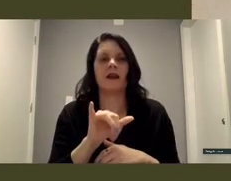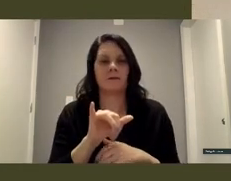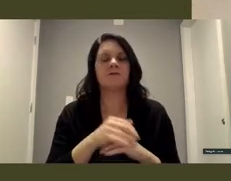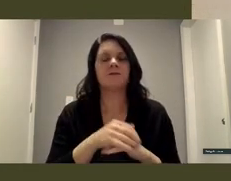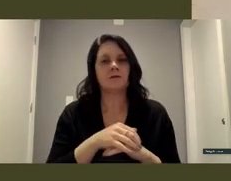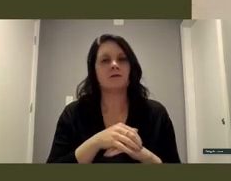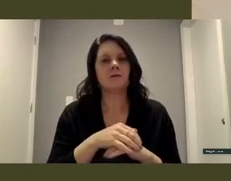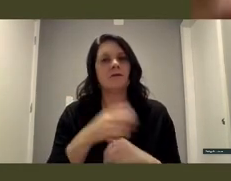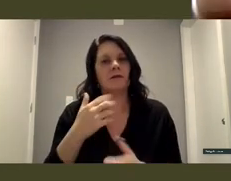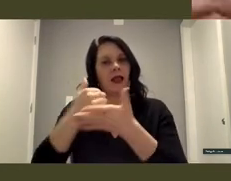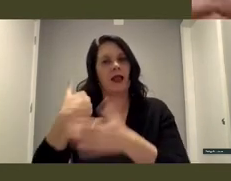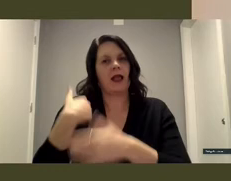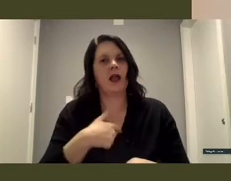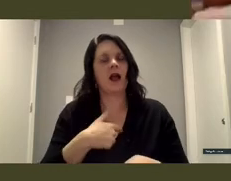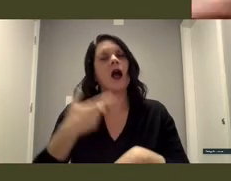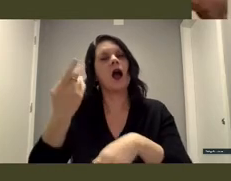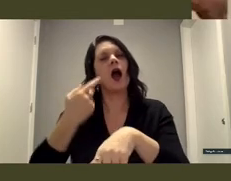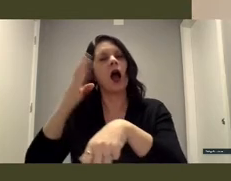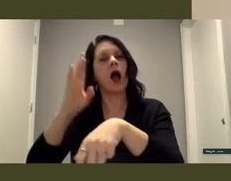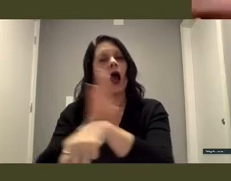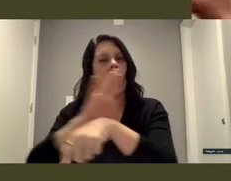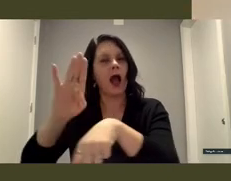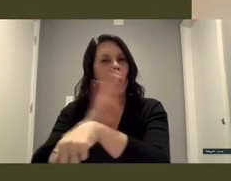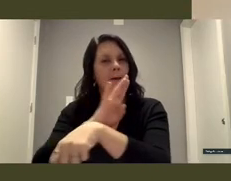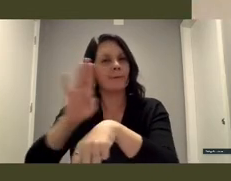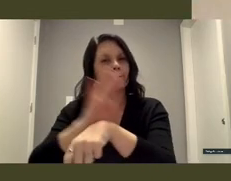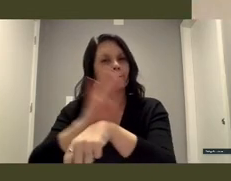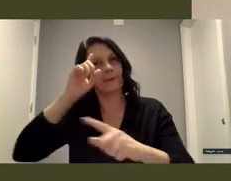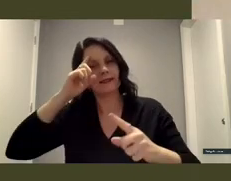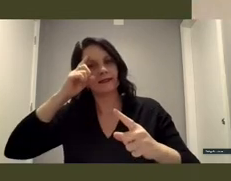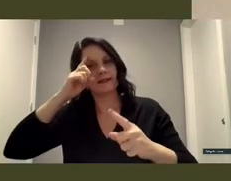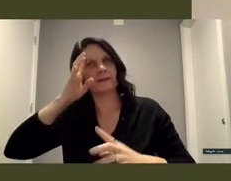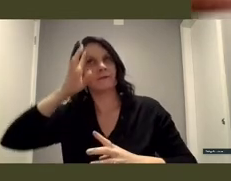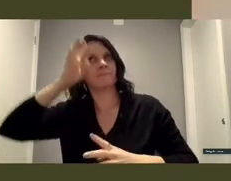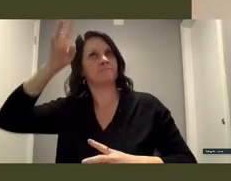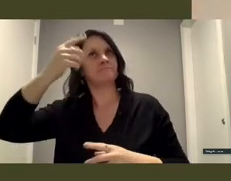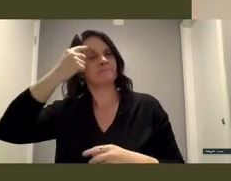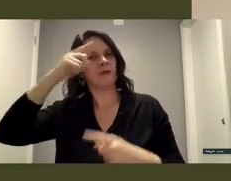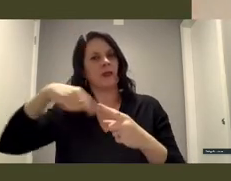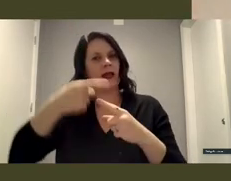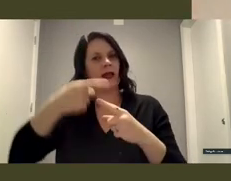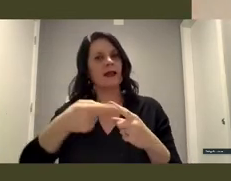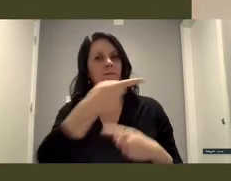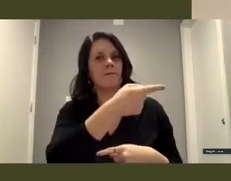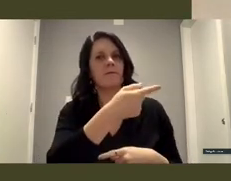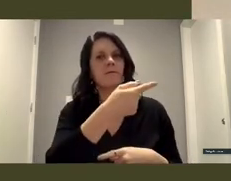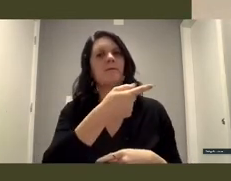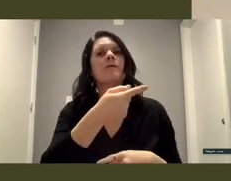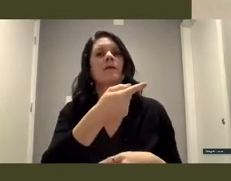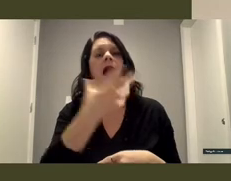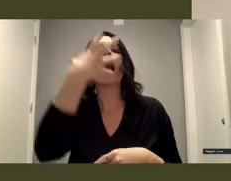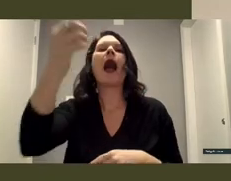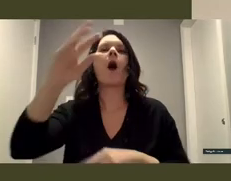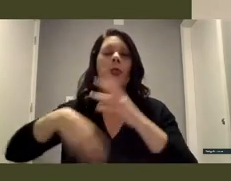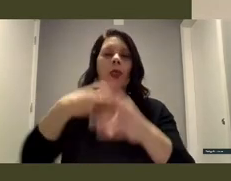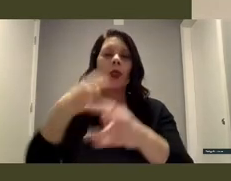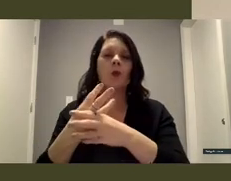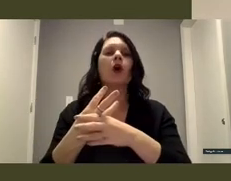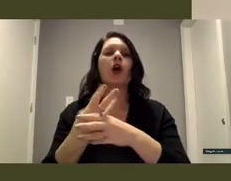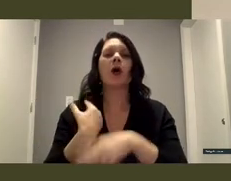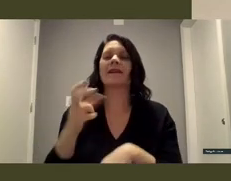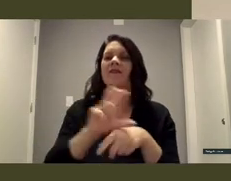schools, how are we now bringing the mindset to thinking about going out in the world and investing in green